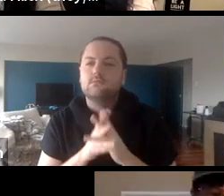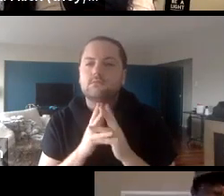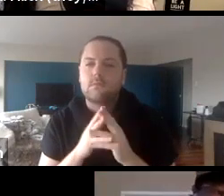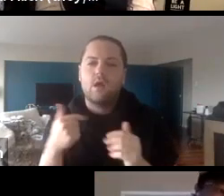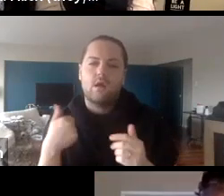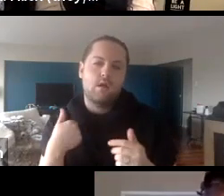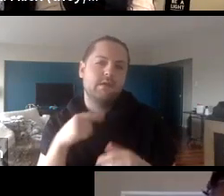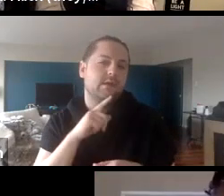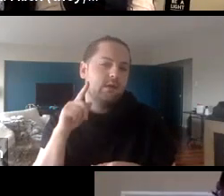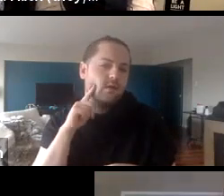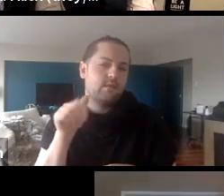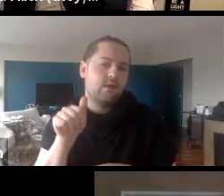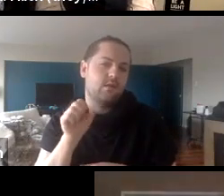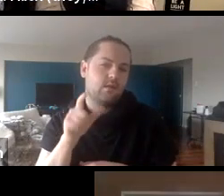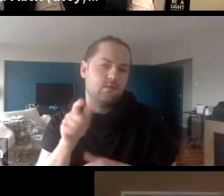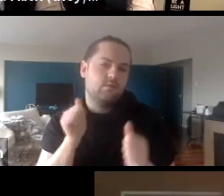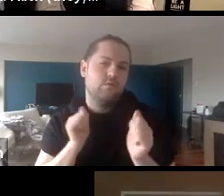hearing audience.